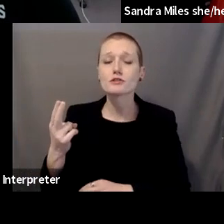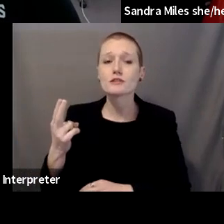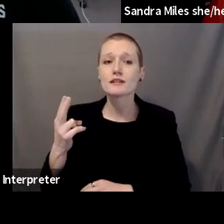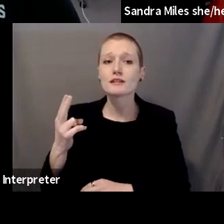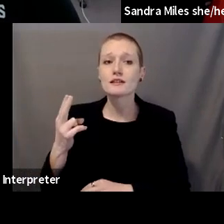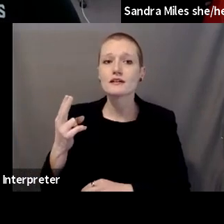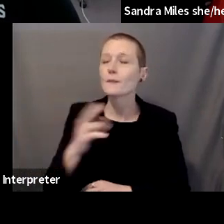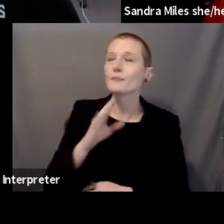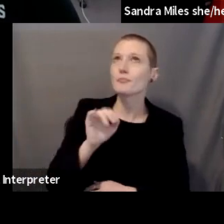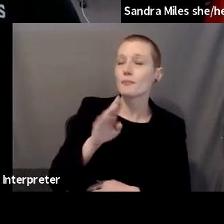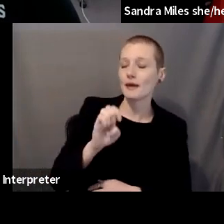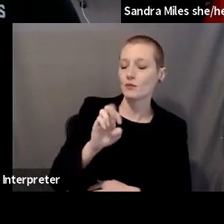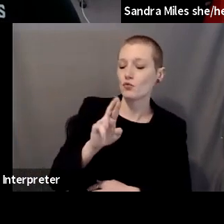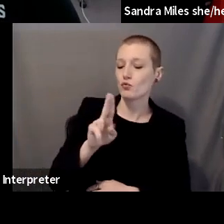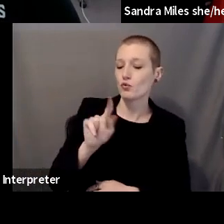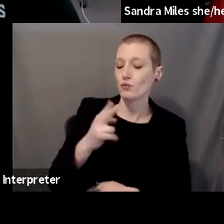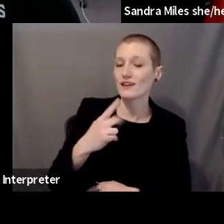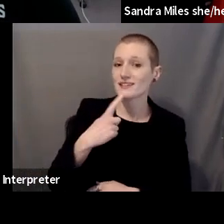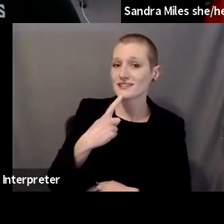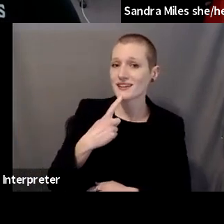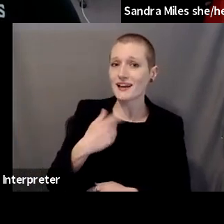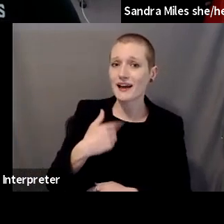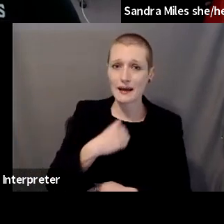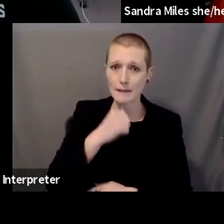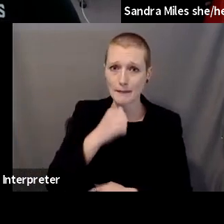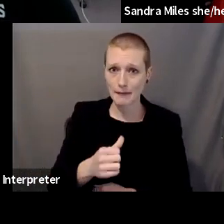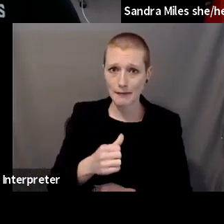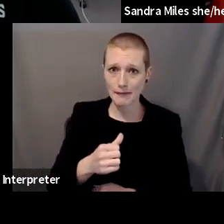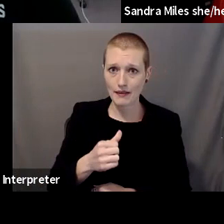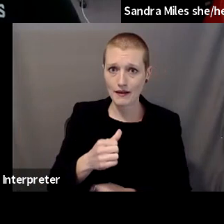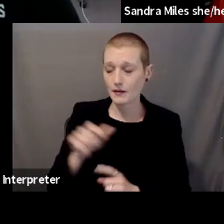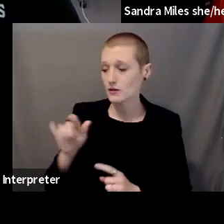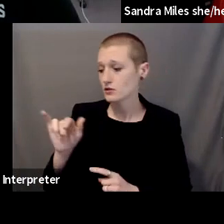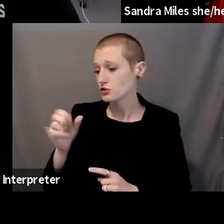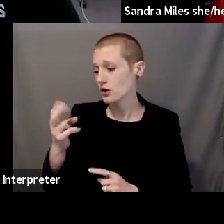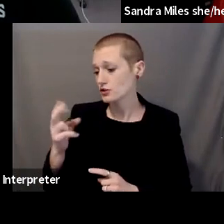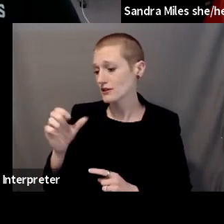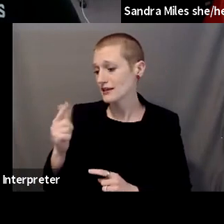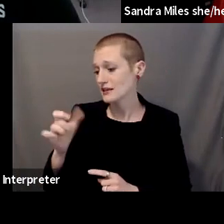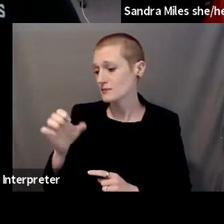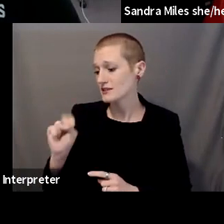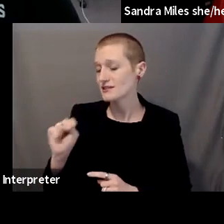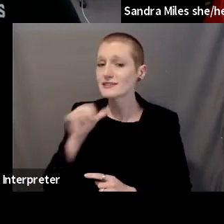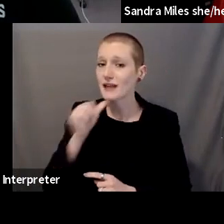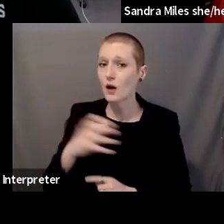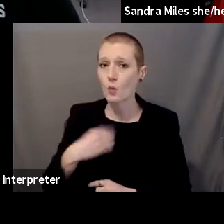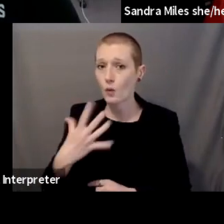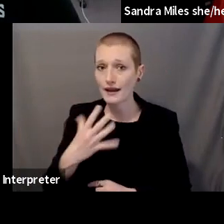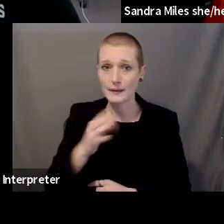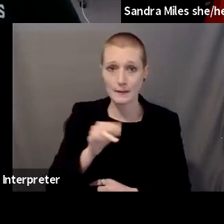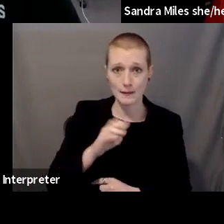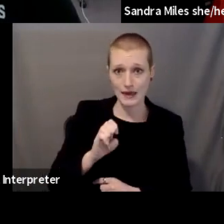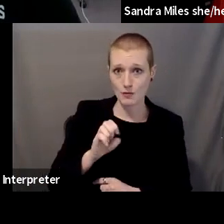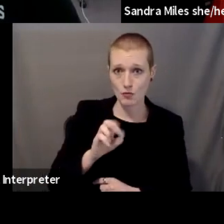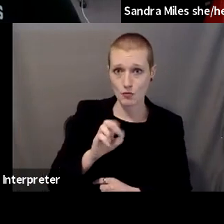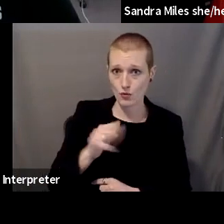Josh Gibson. And that's what Black History Month is all about, acknowledging the greatness and celebrating all the good things. And I hope it